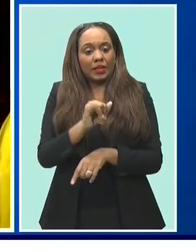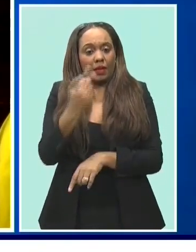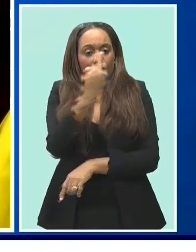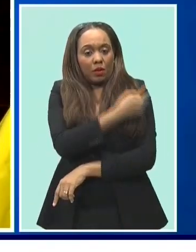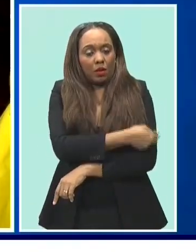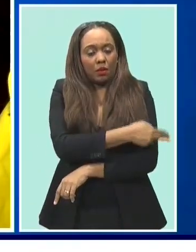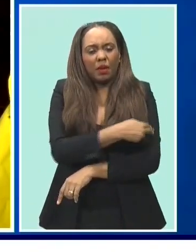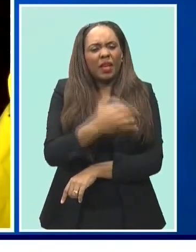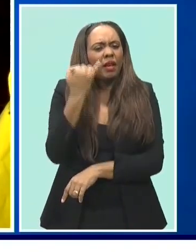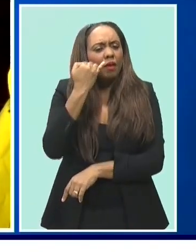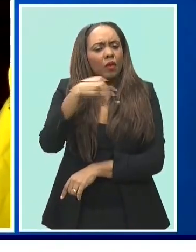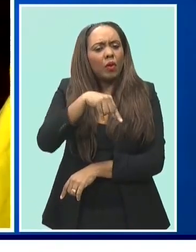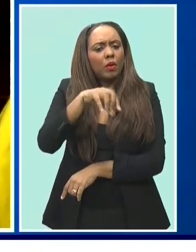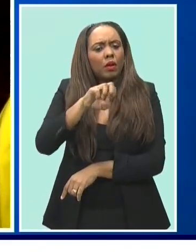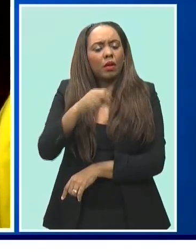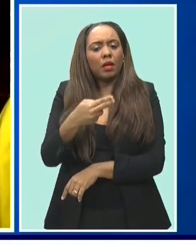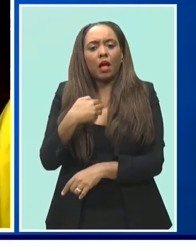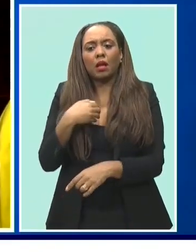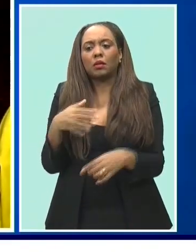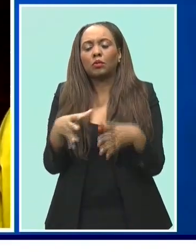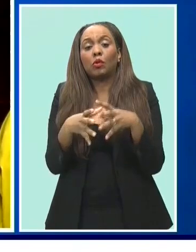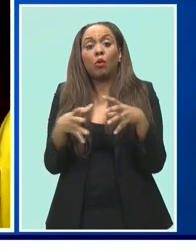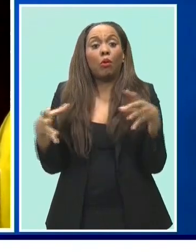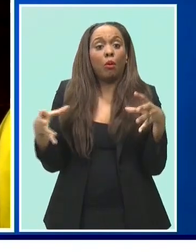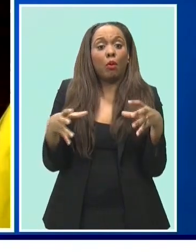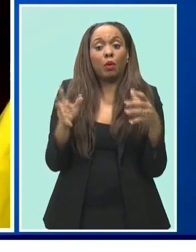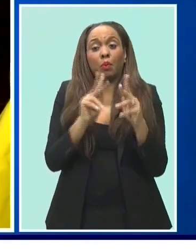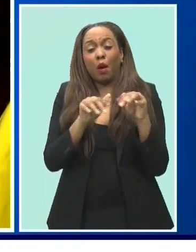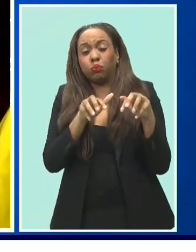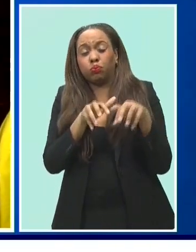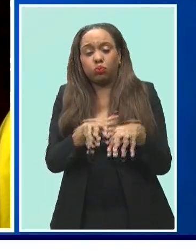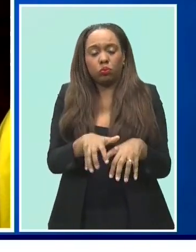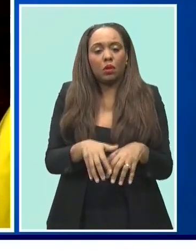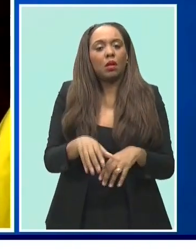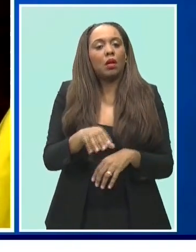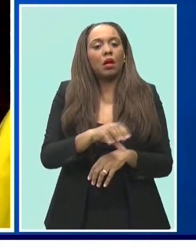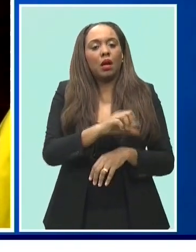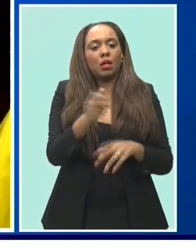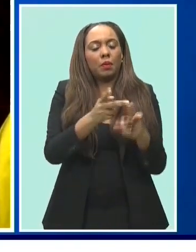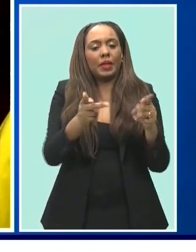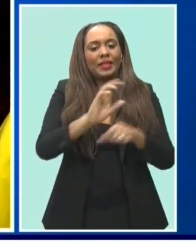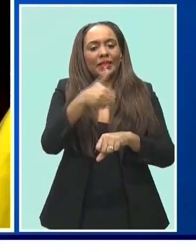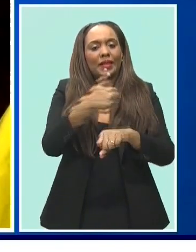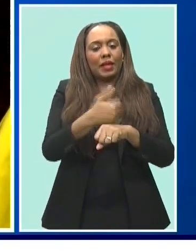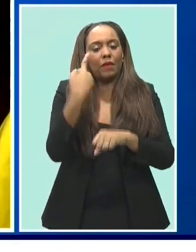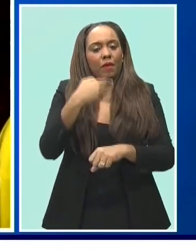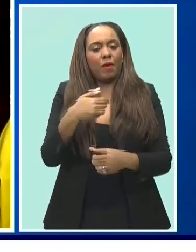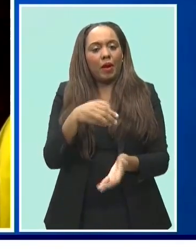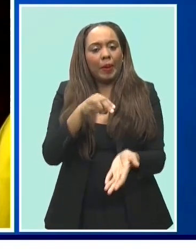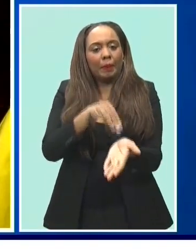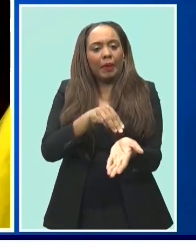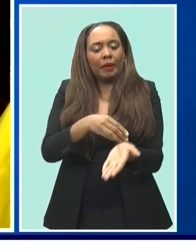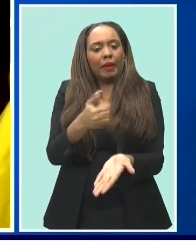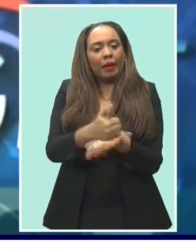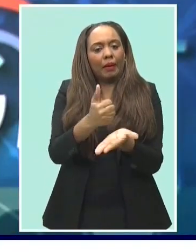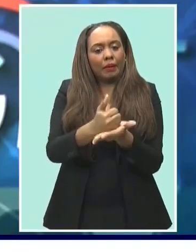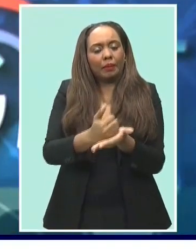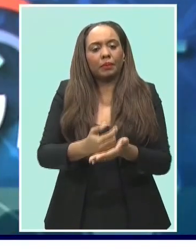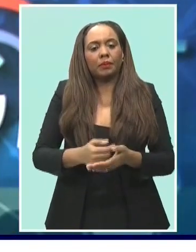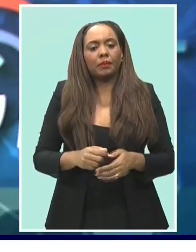becomes overwhelmed. Then they will also act as medical personnel to assist with the country's